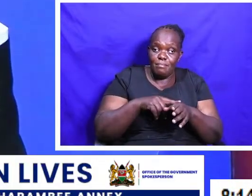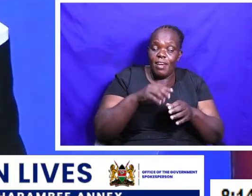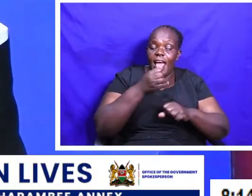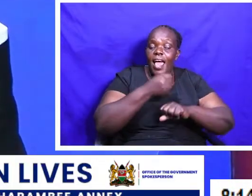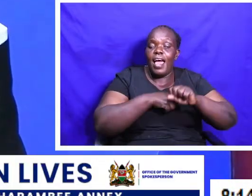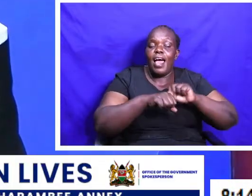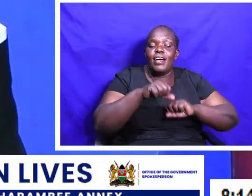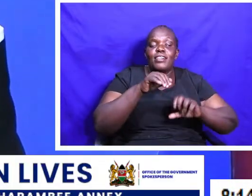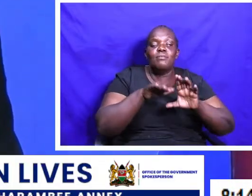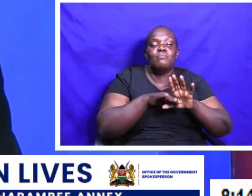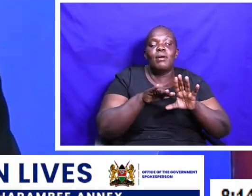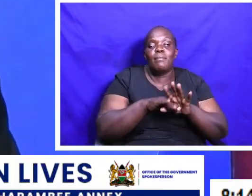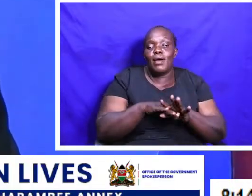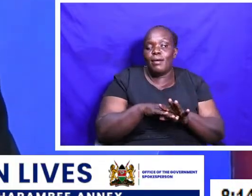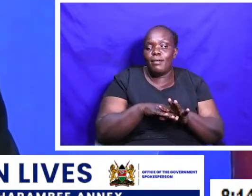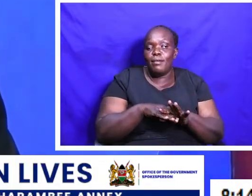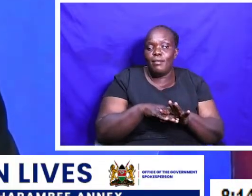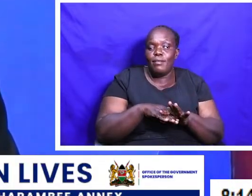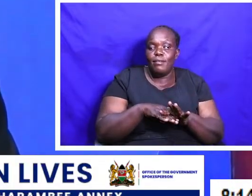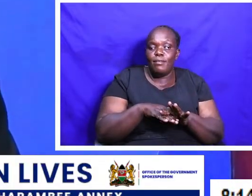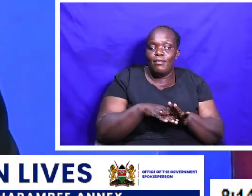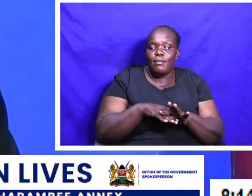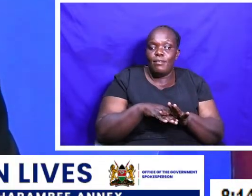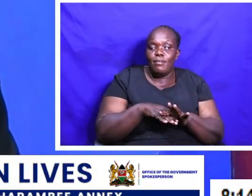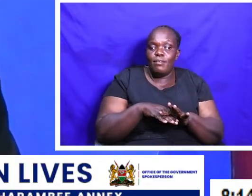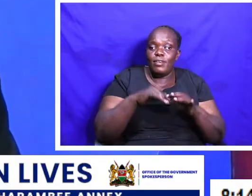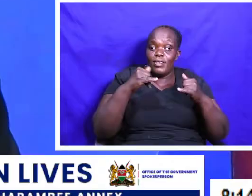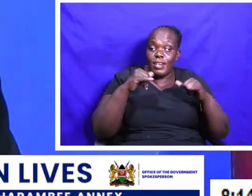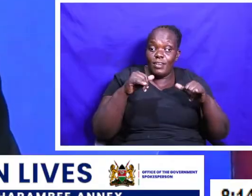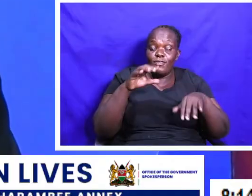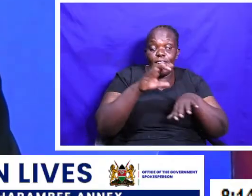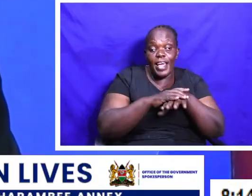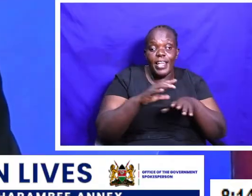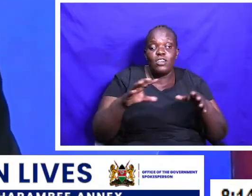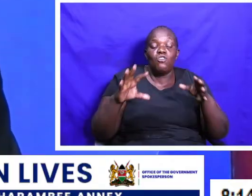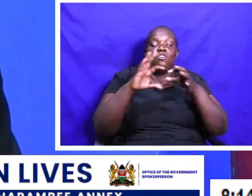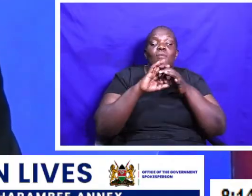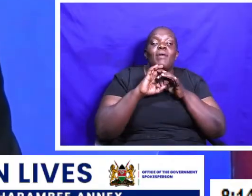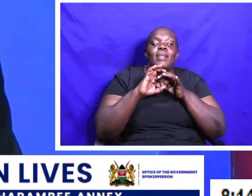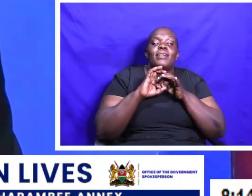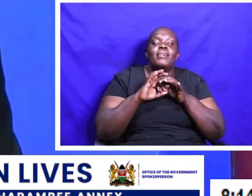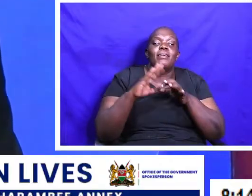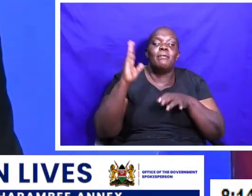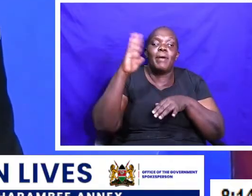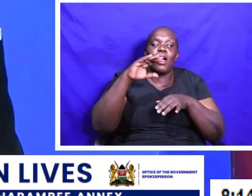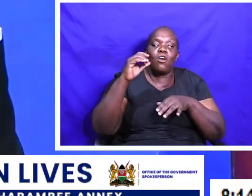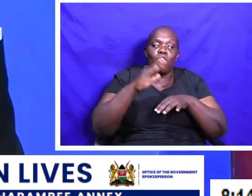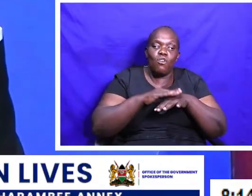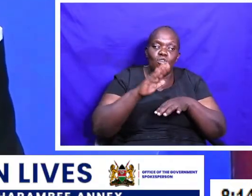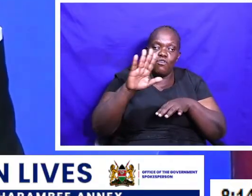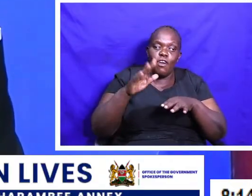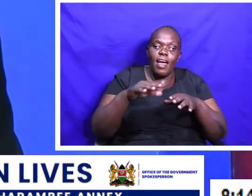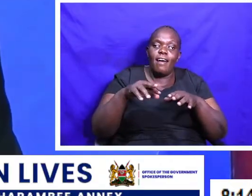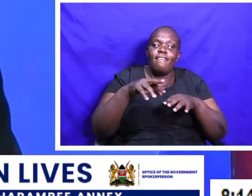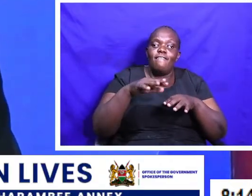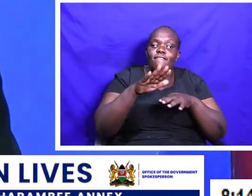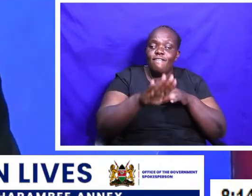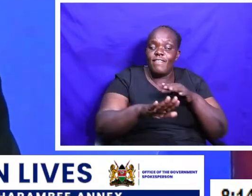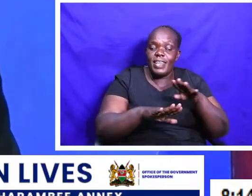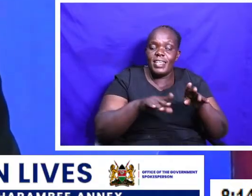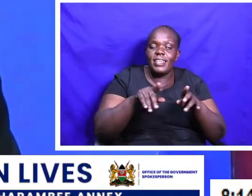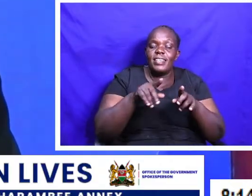was very active. The way, trying to get cooperatives back on their feet